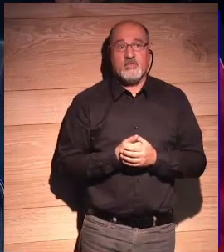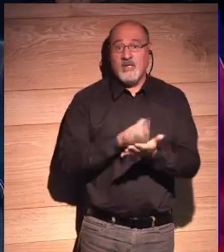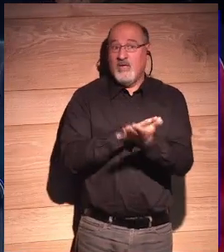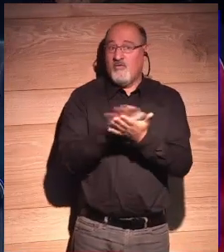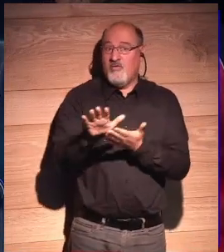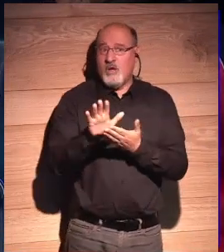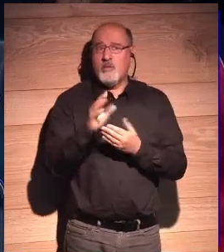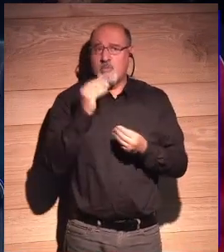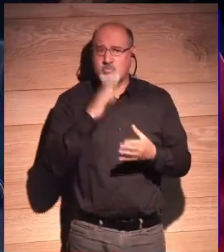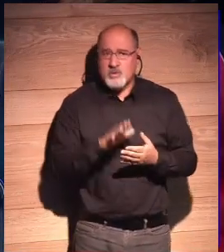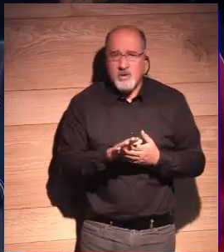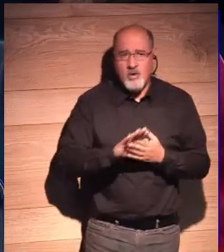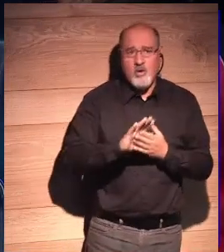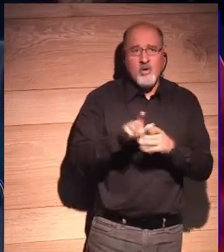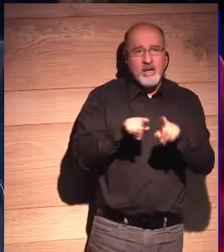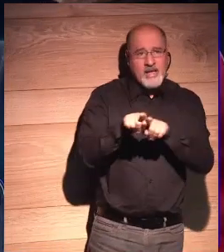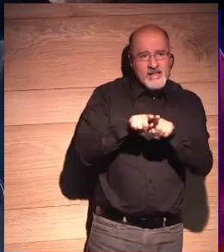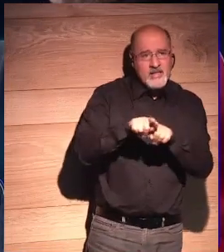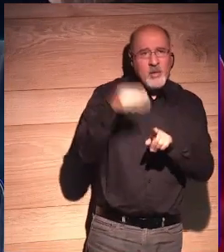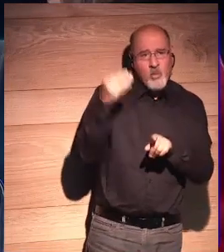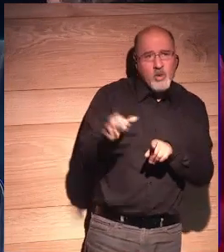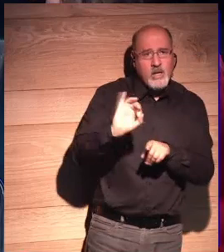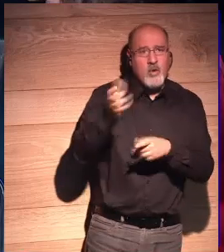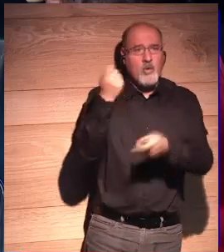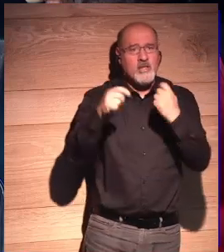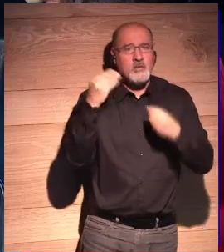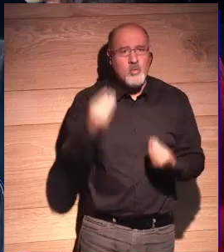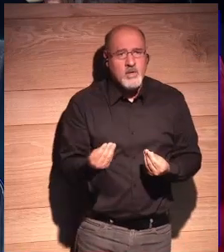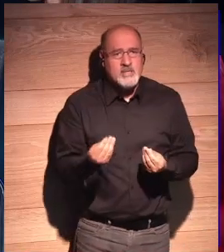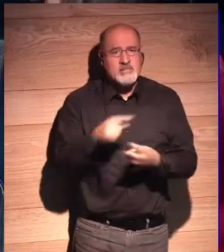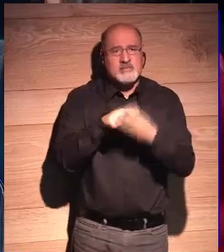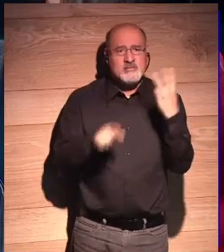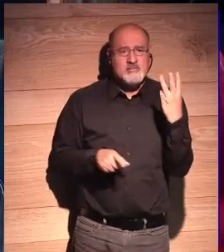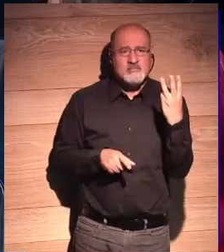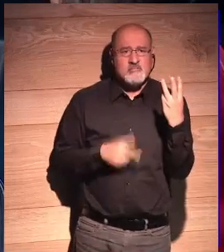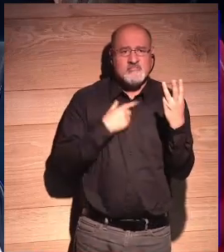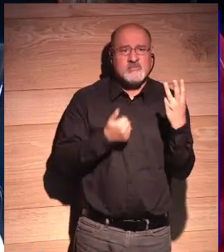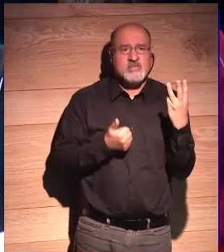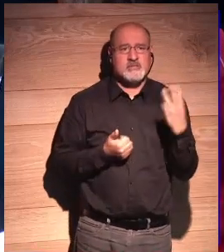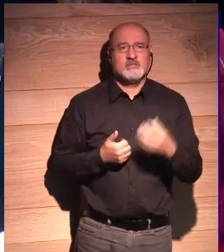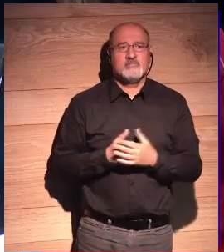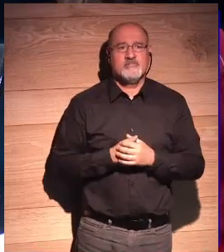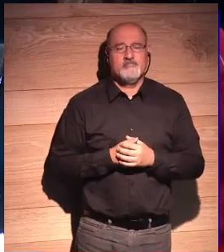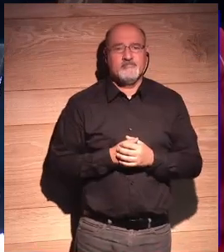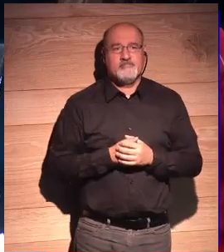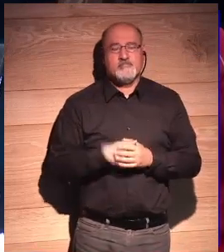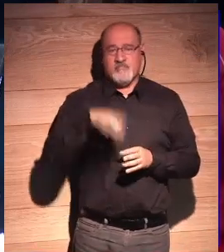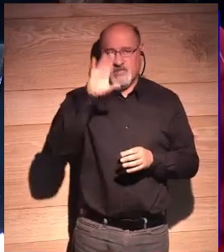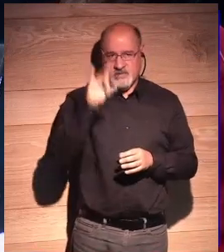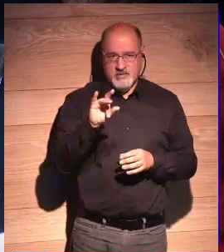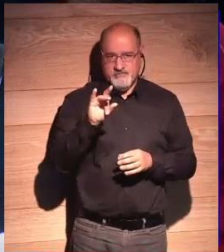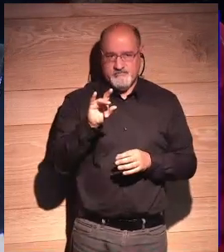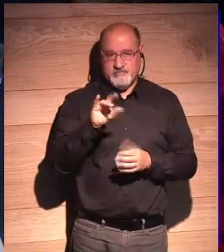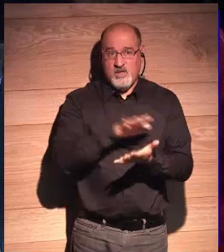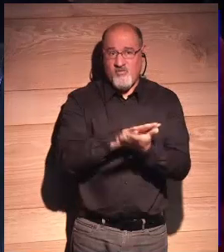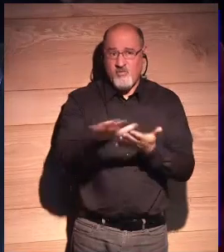is the final pride, is better than a good criticism or than a good sale. Yeah, that's, you know,